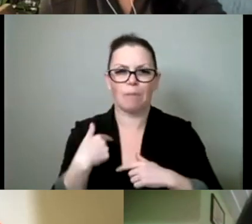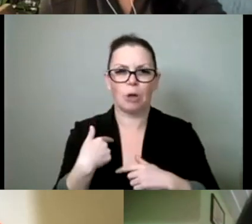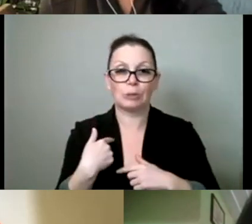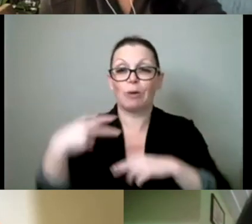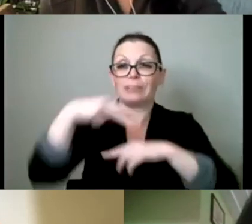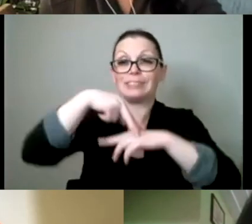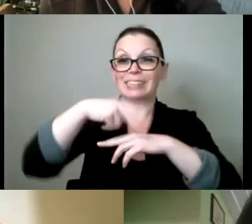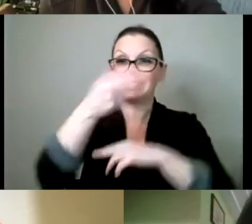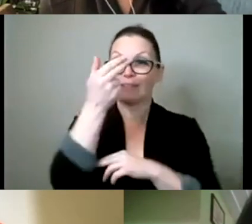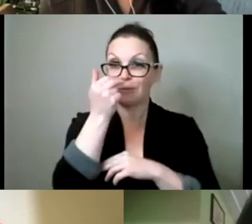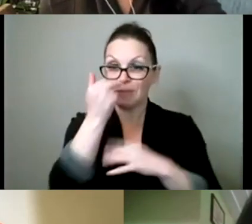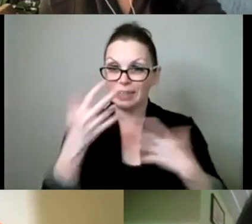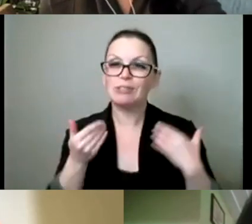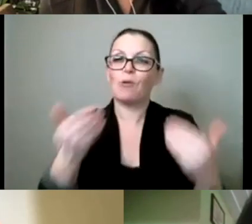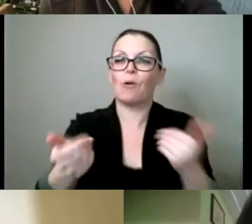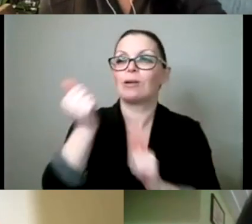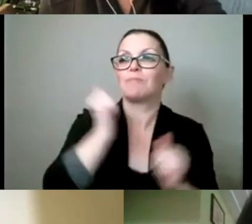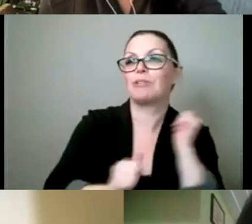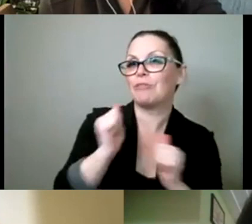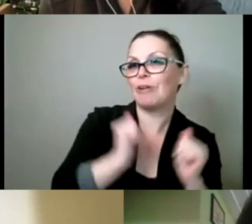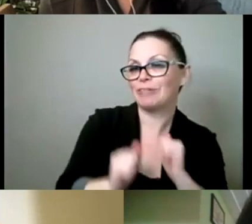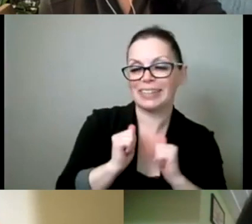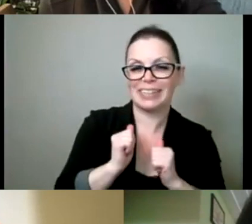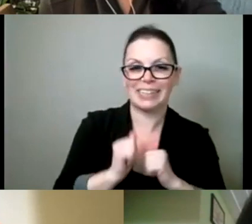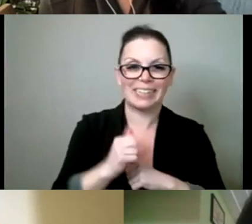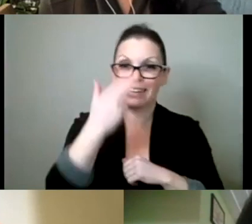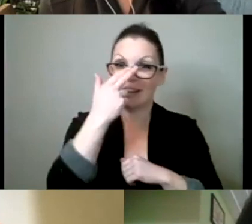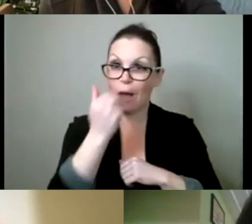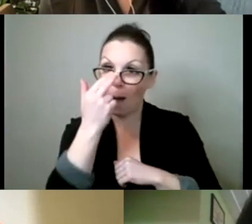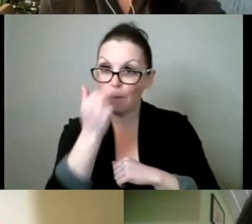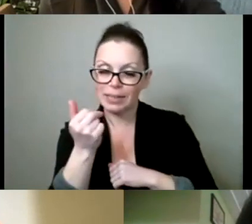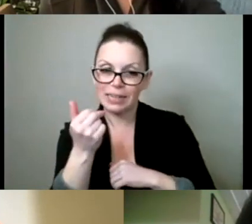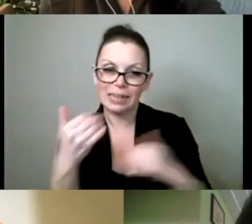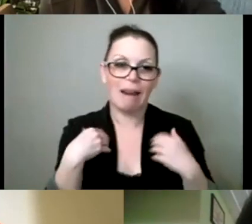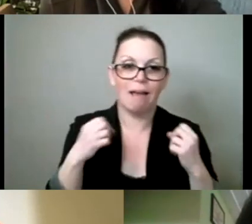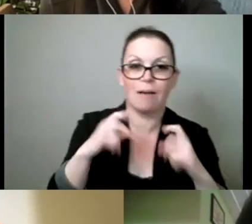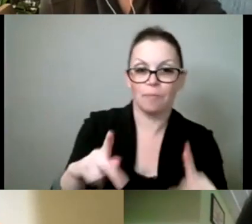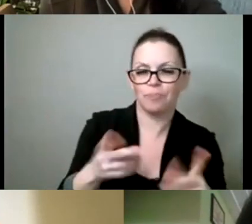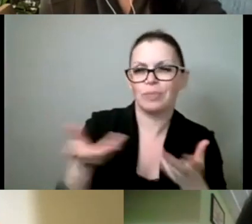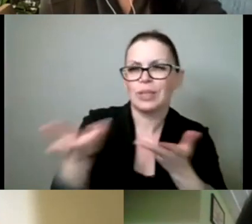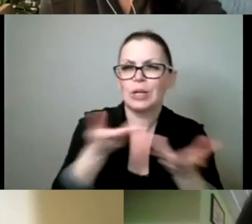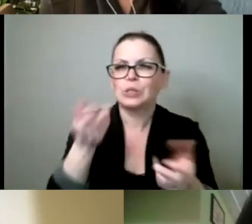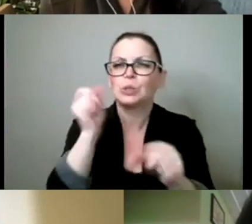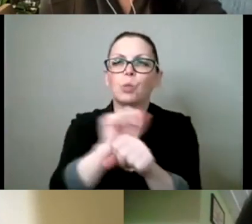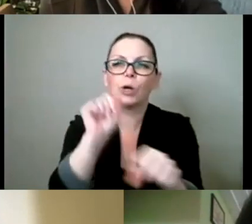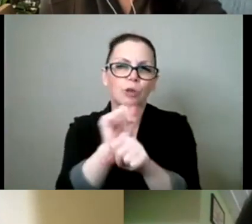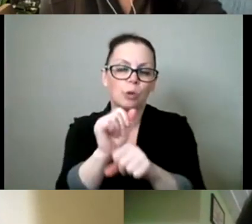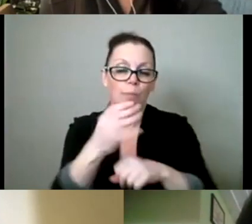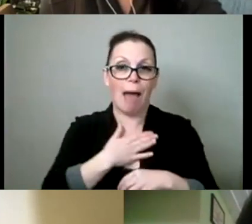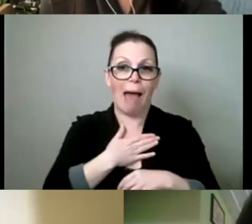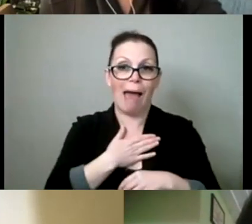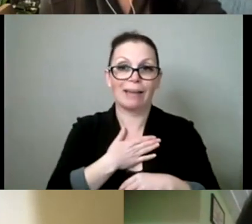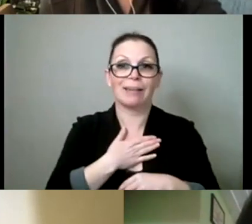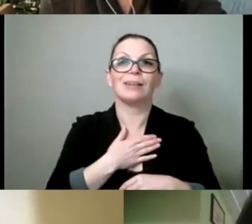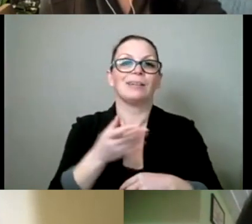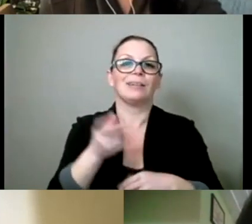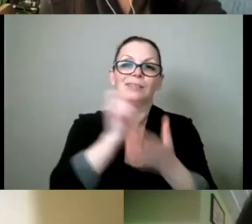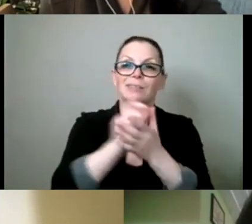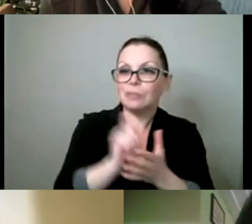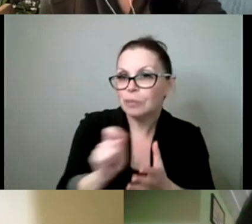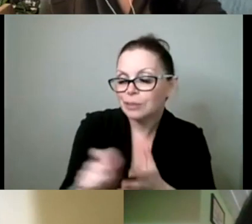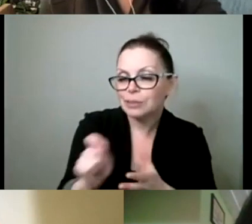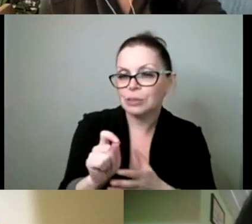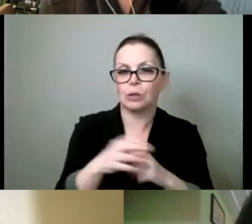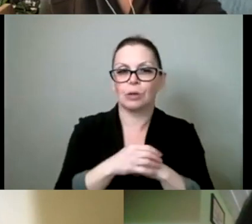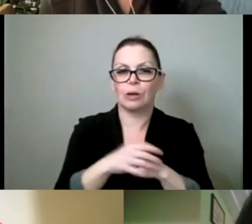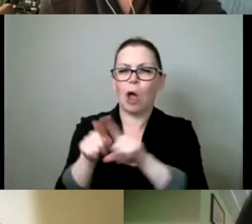so performing stand-up comedy and having the opportunity to sort of work through material that way, and just